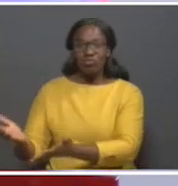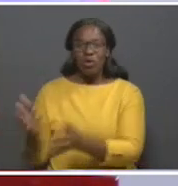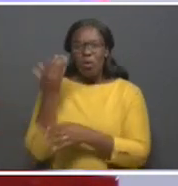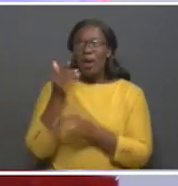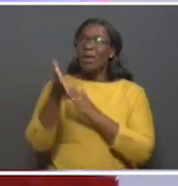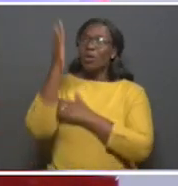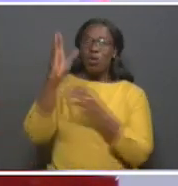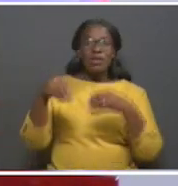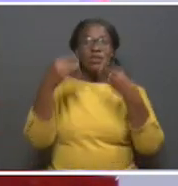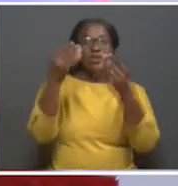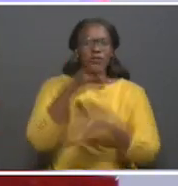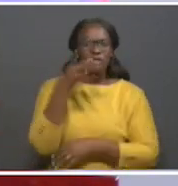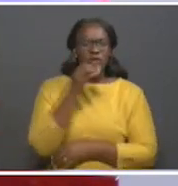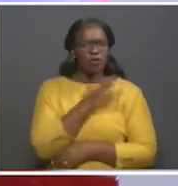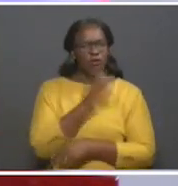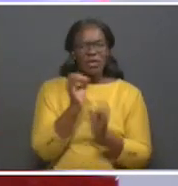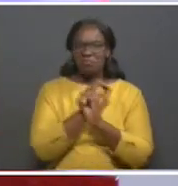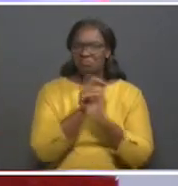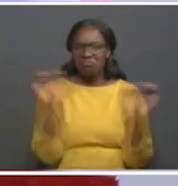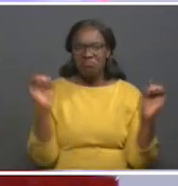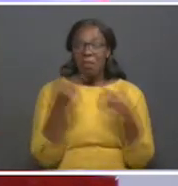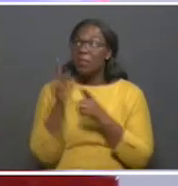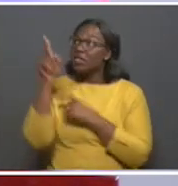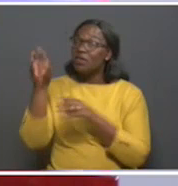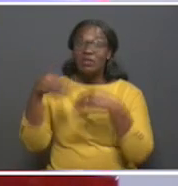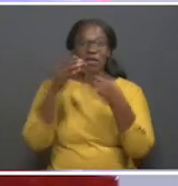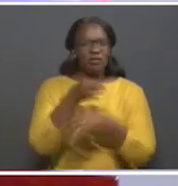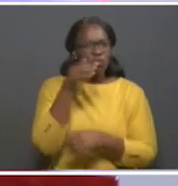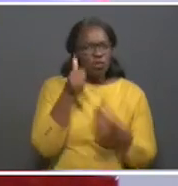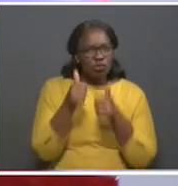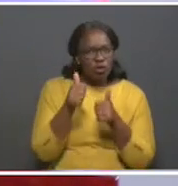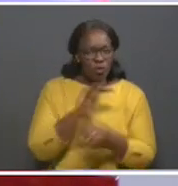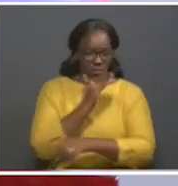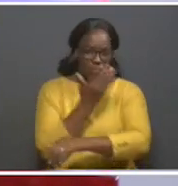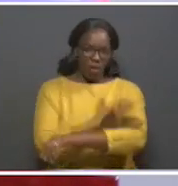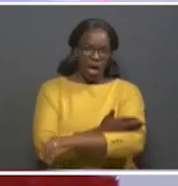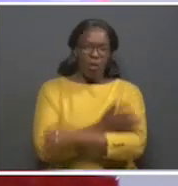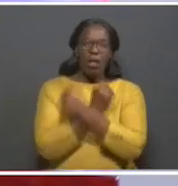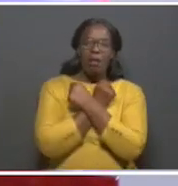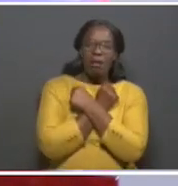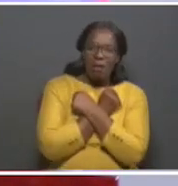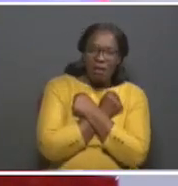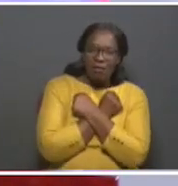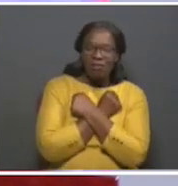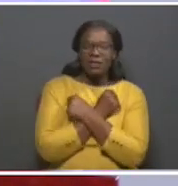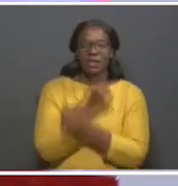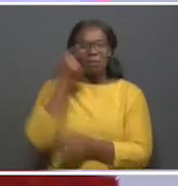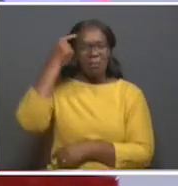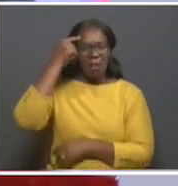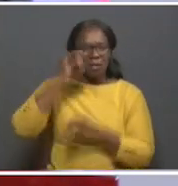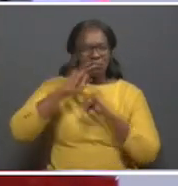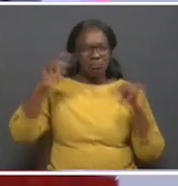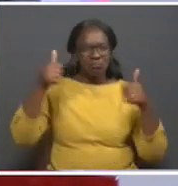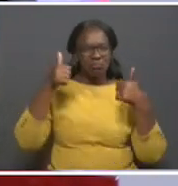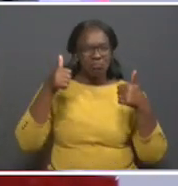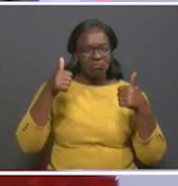has not given you a spirit of fear, but he's given you a spirit of power, of love, and of a sound mind. And